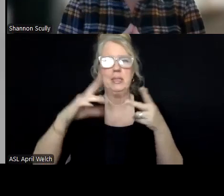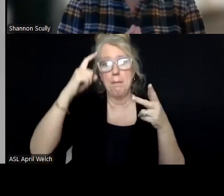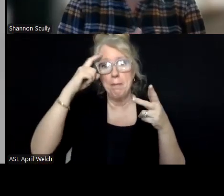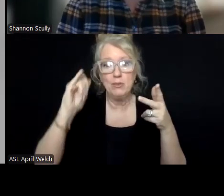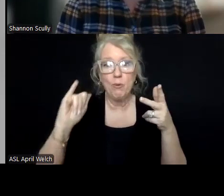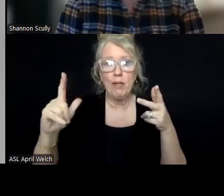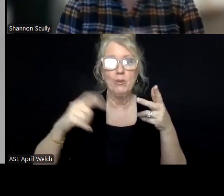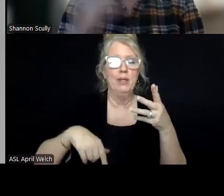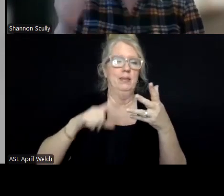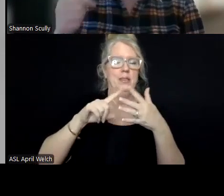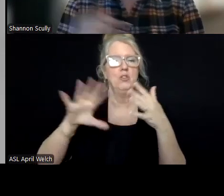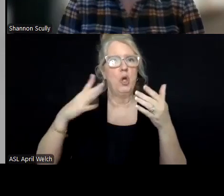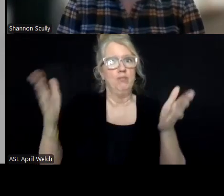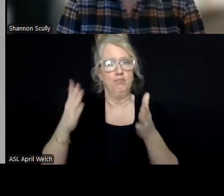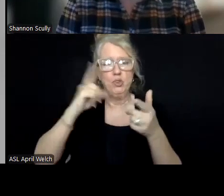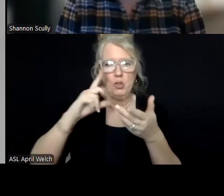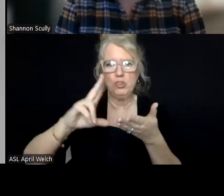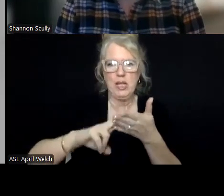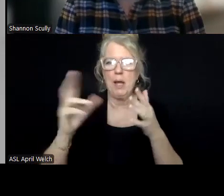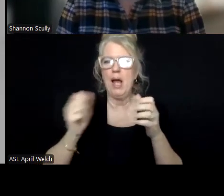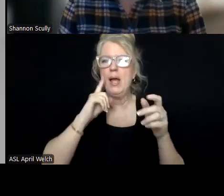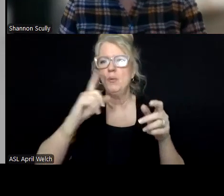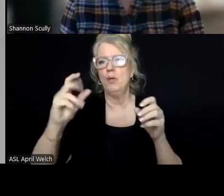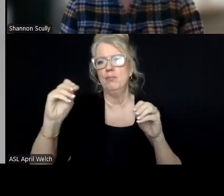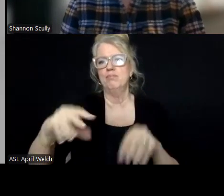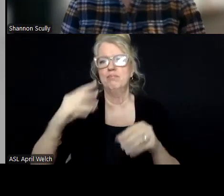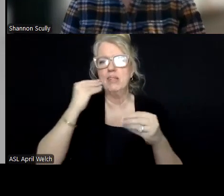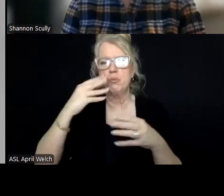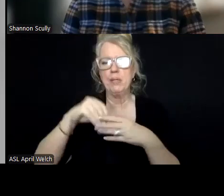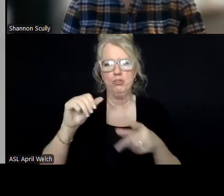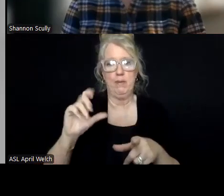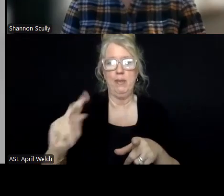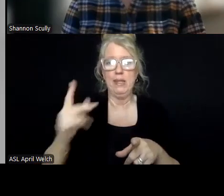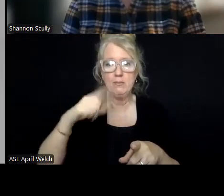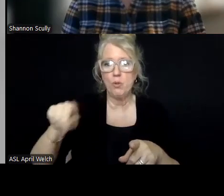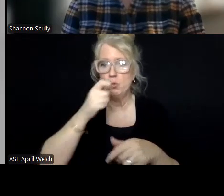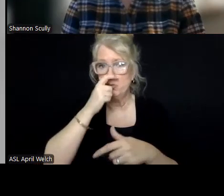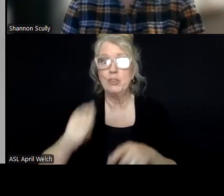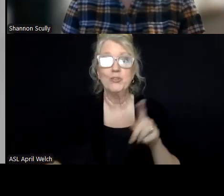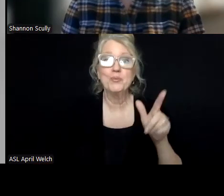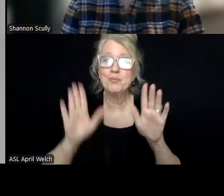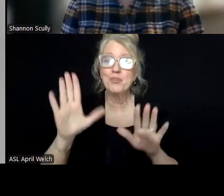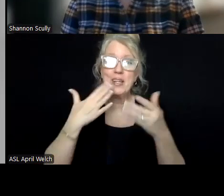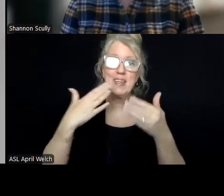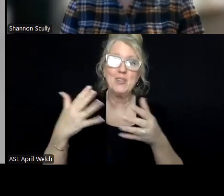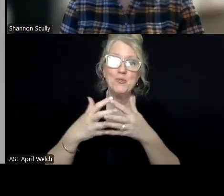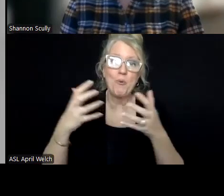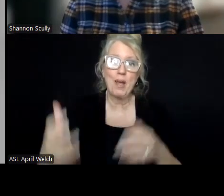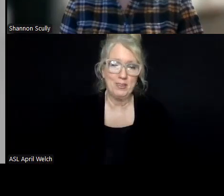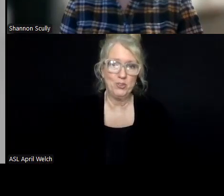everyone to sign up for that. I'll drop something in the link for folks who are interested. Great. Thank you so much,